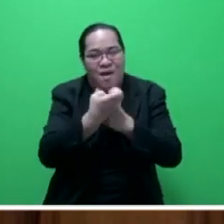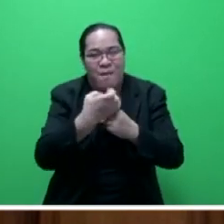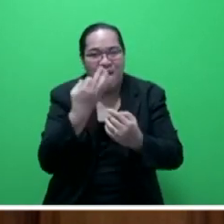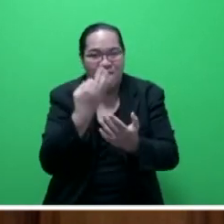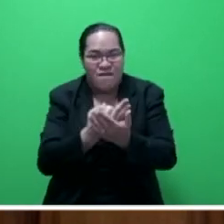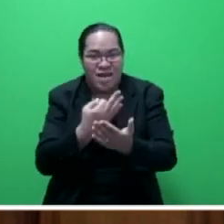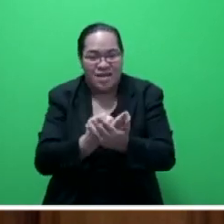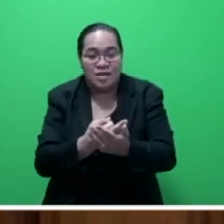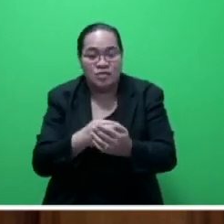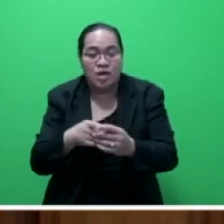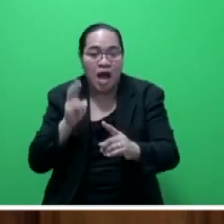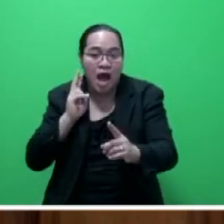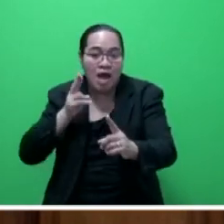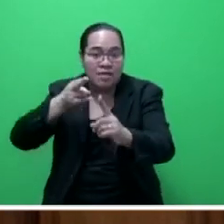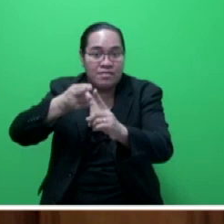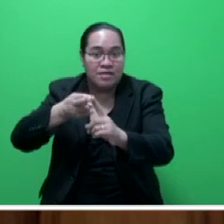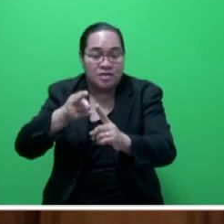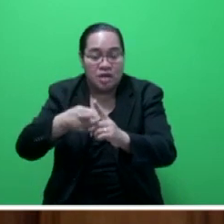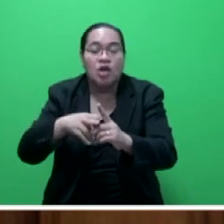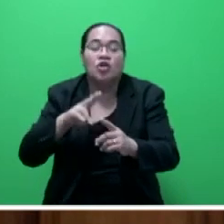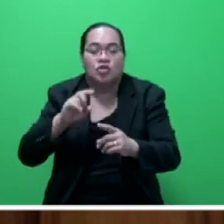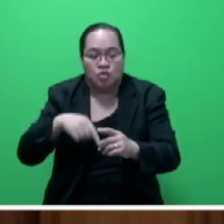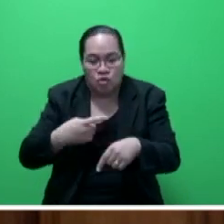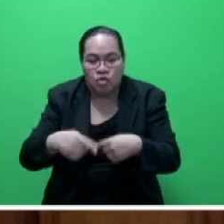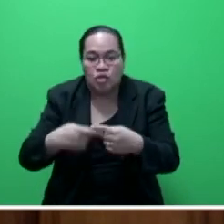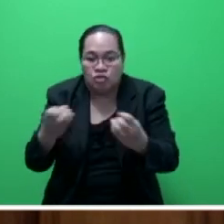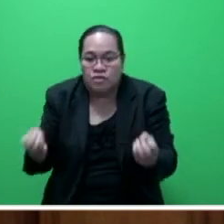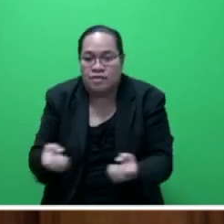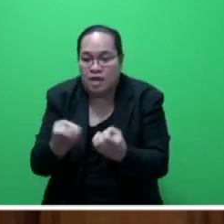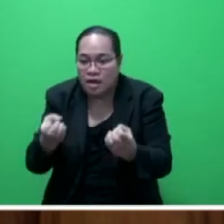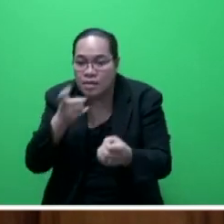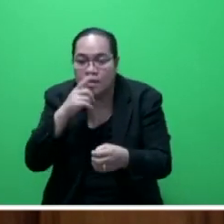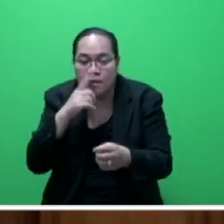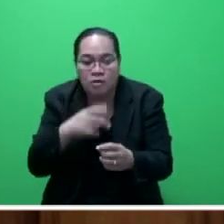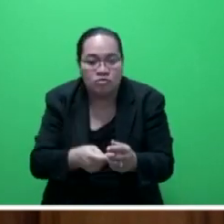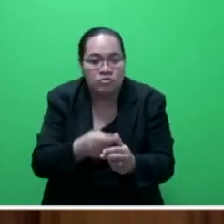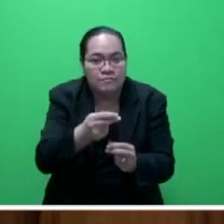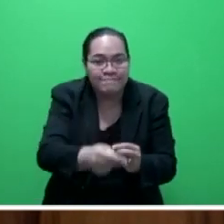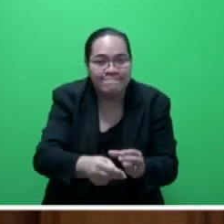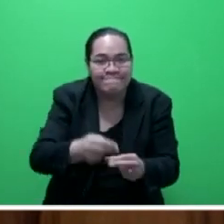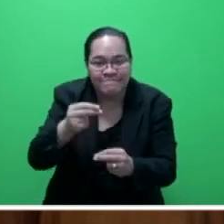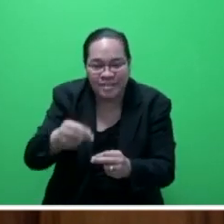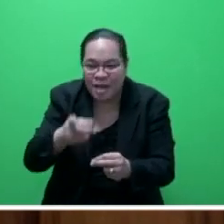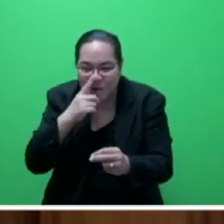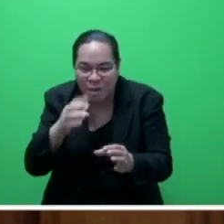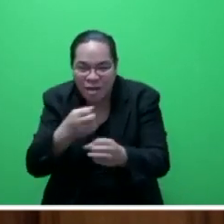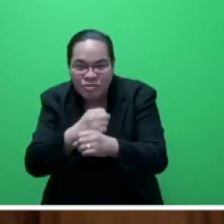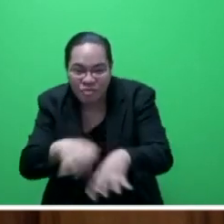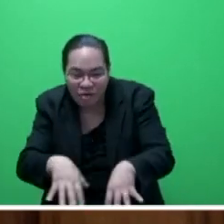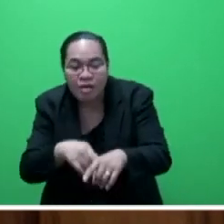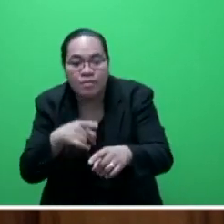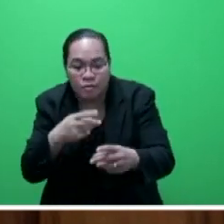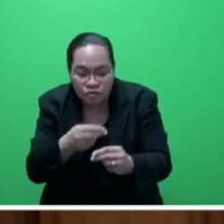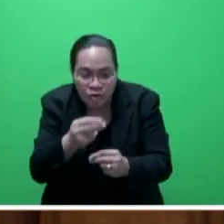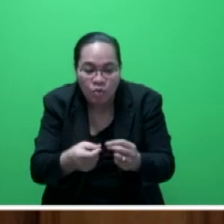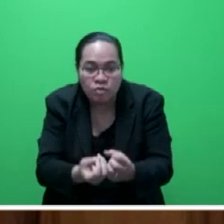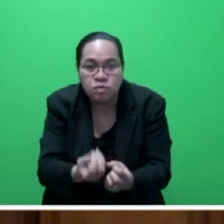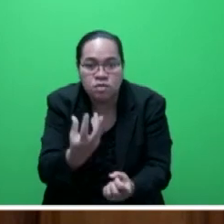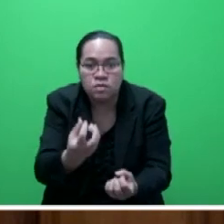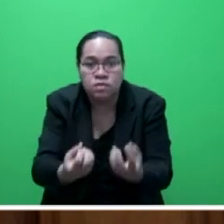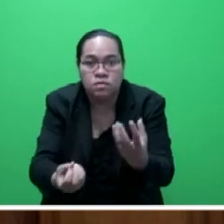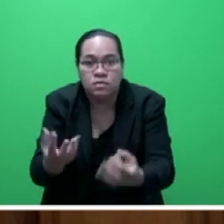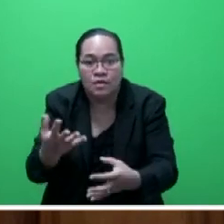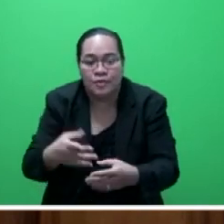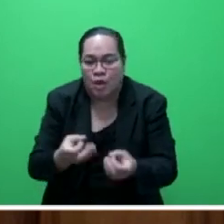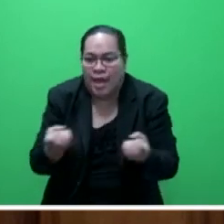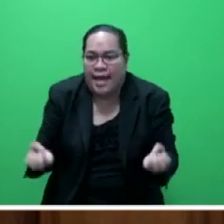Reef project on reforestation of degraded areas. The Ministry is actively engaging resource owners